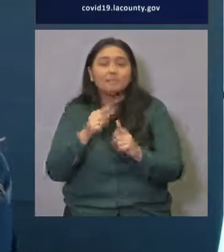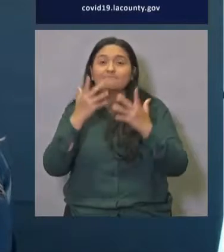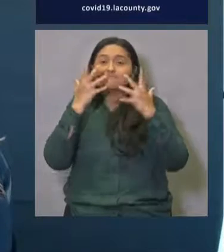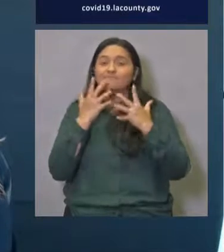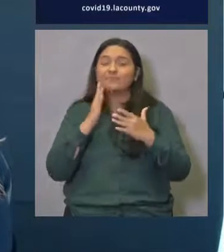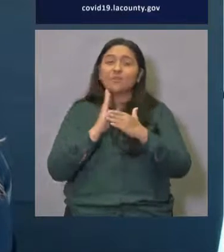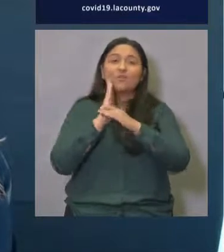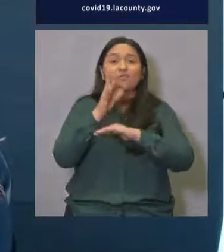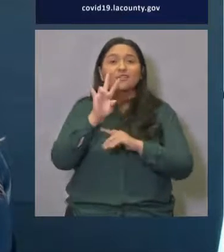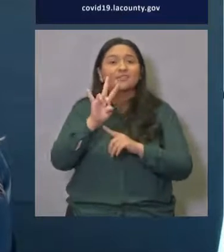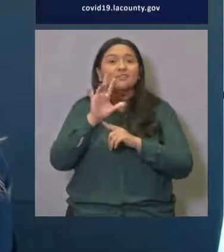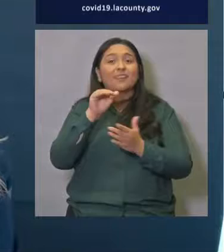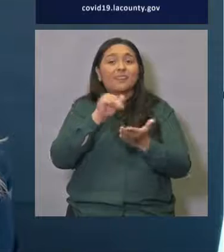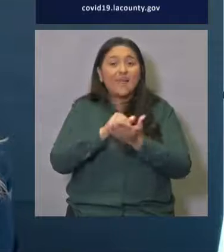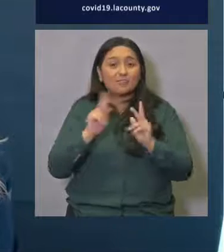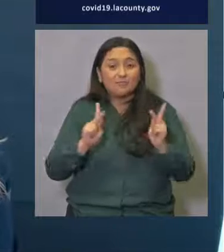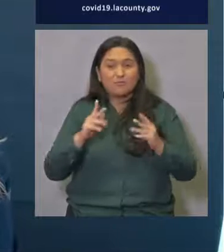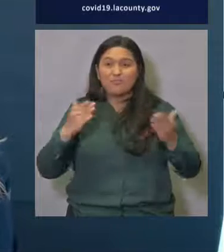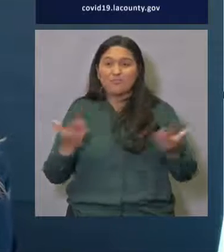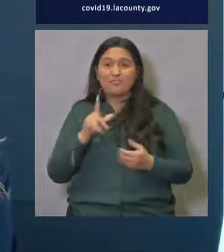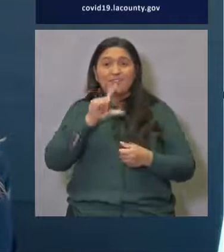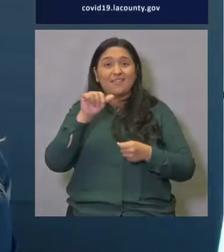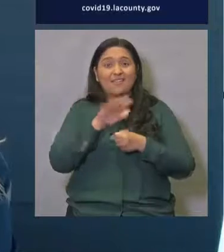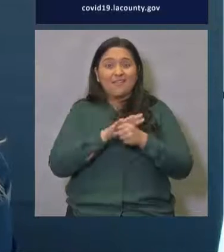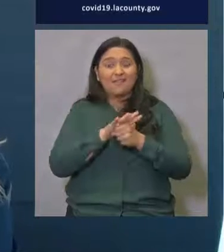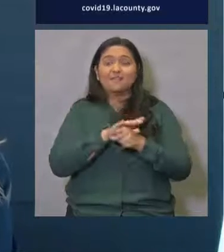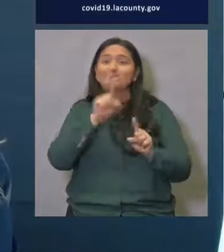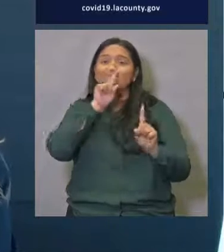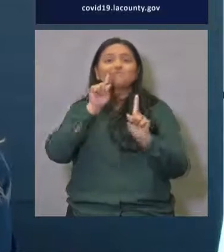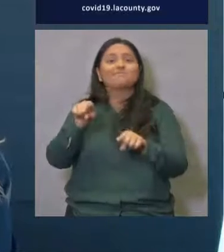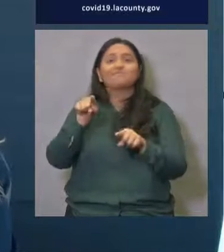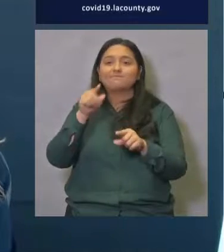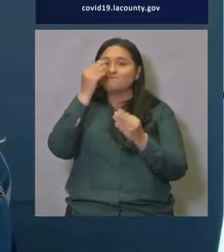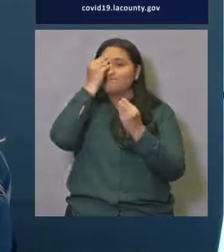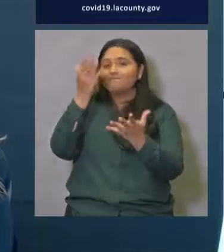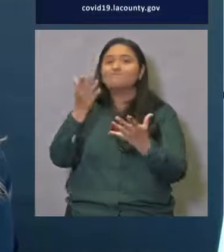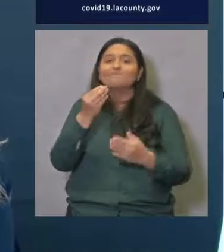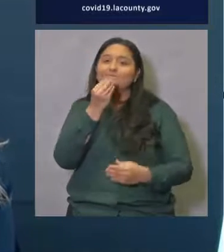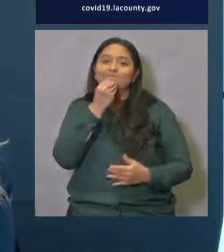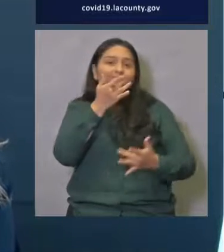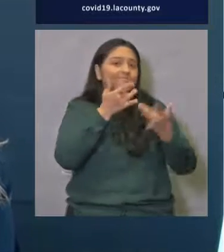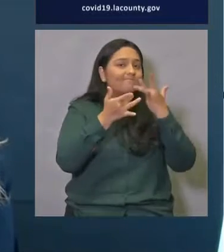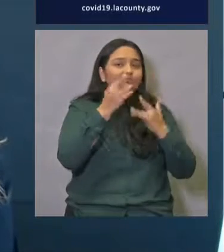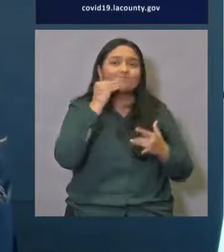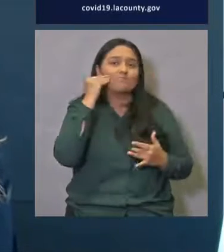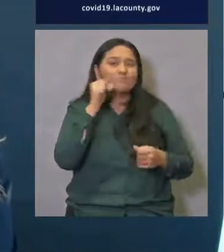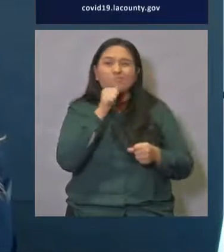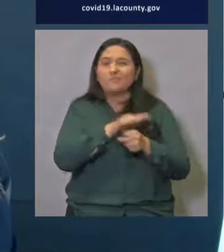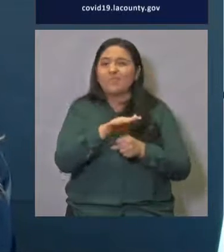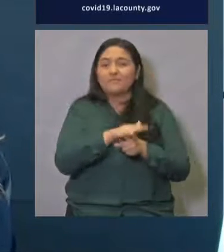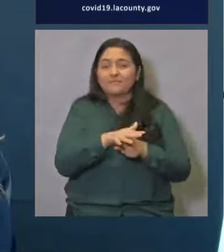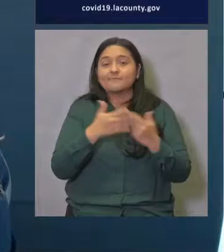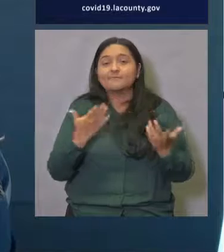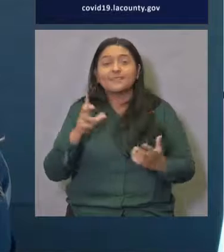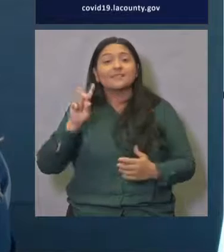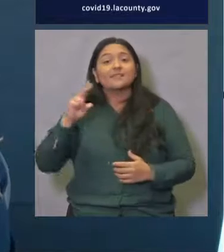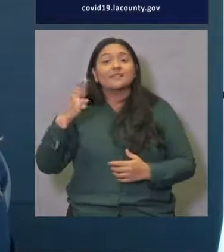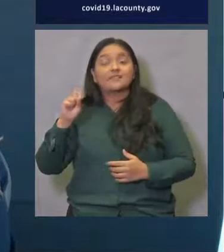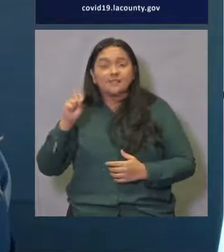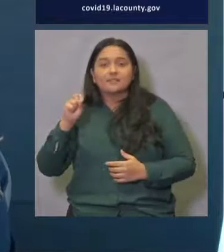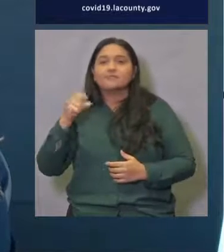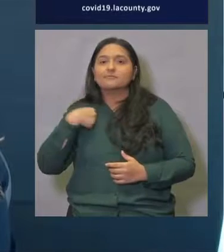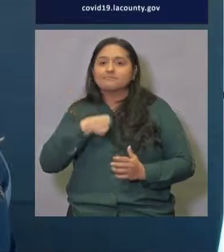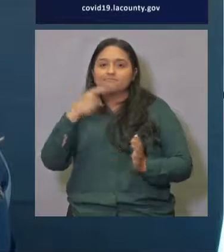700,000 people in Los Angeles County report that they have food insecurity. Within DHS, we have seen